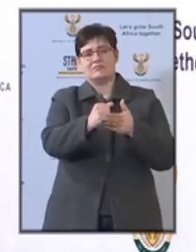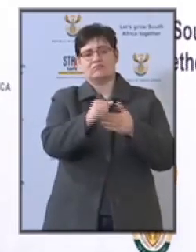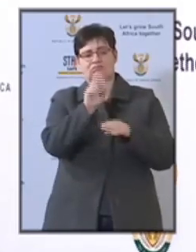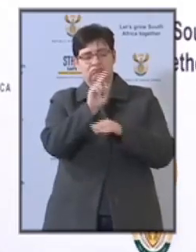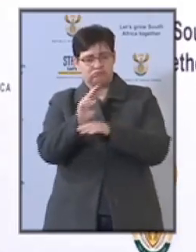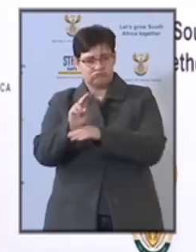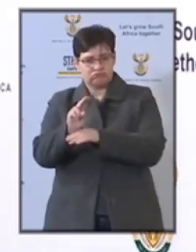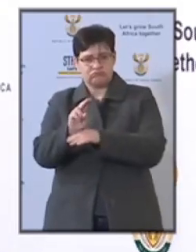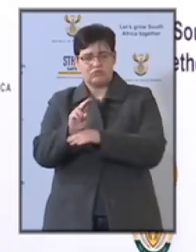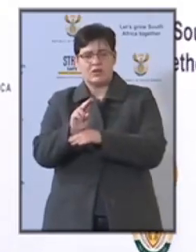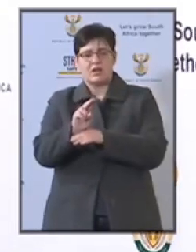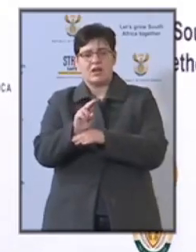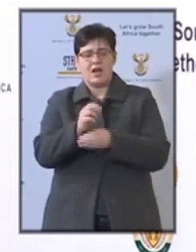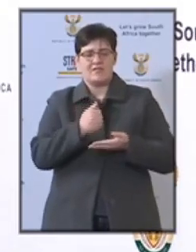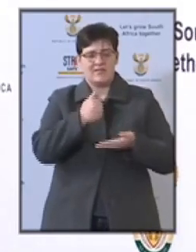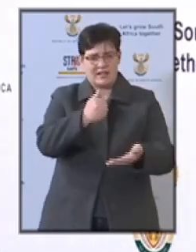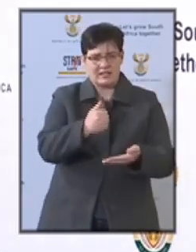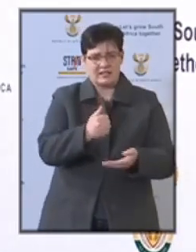far,